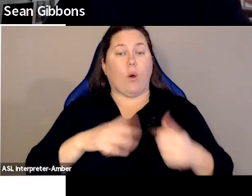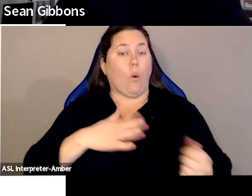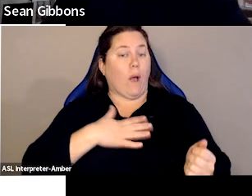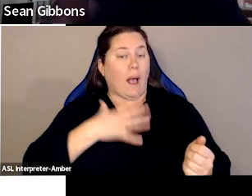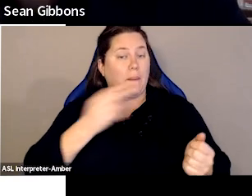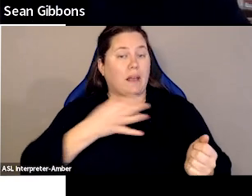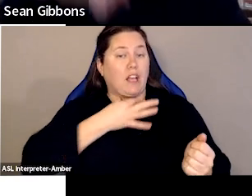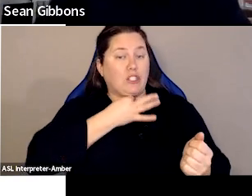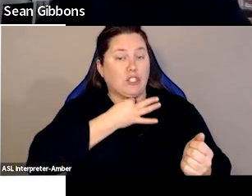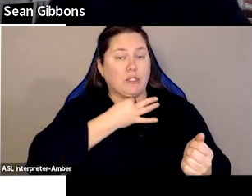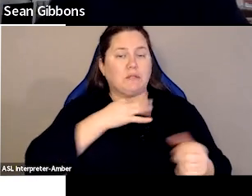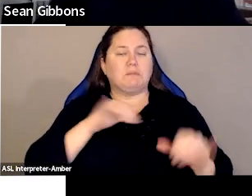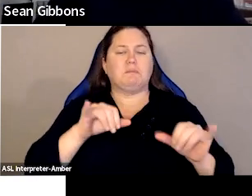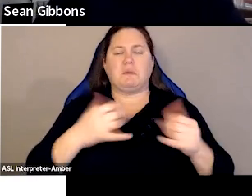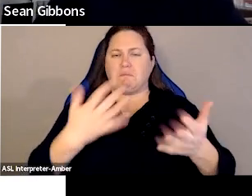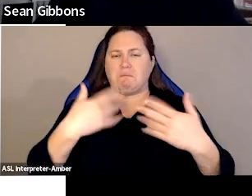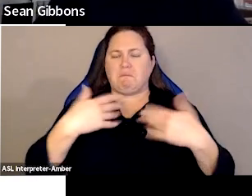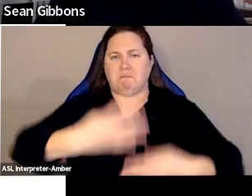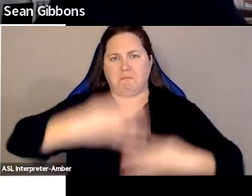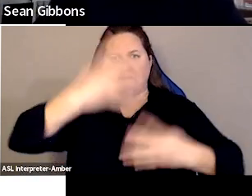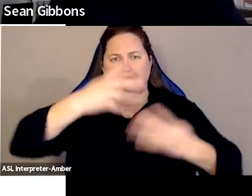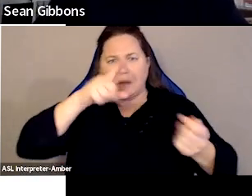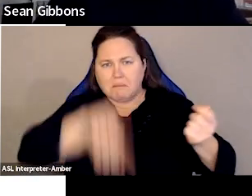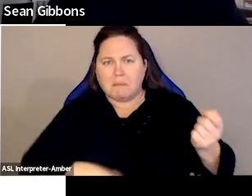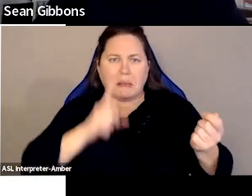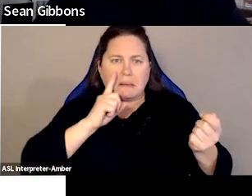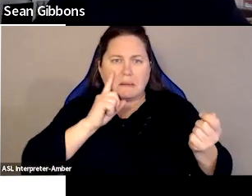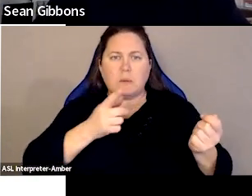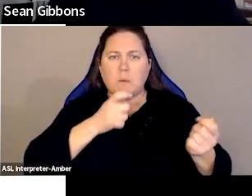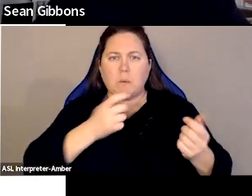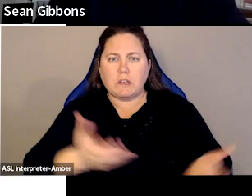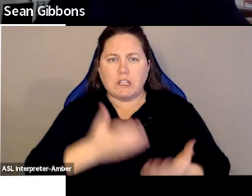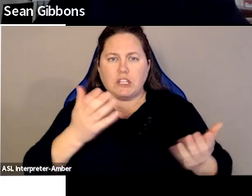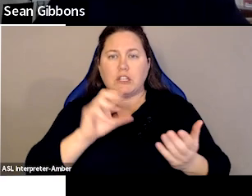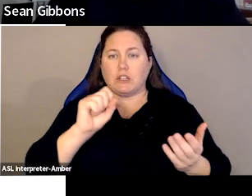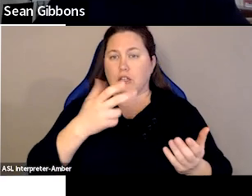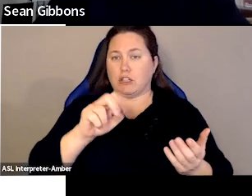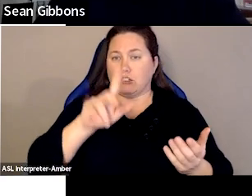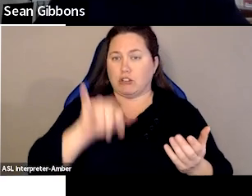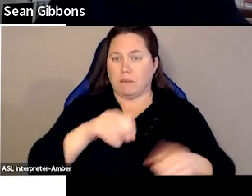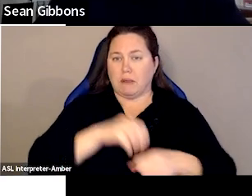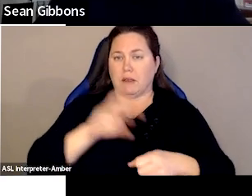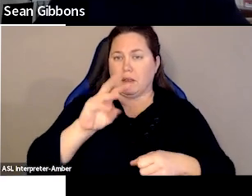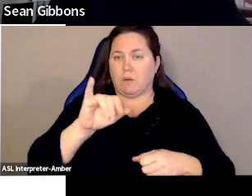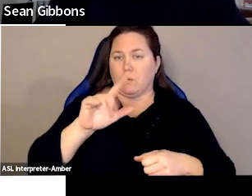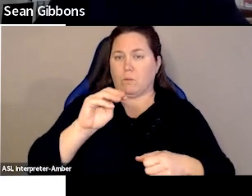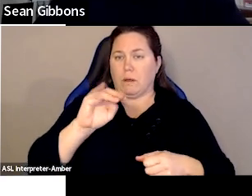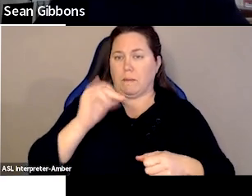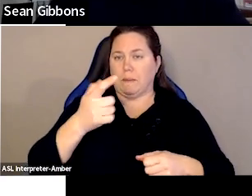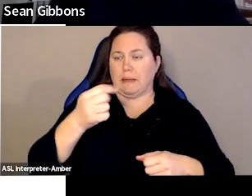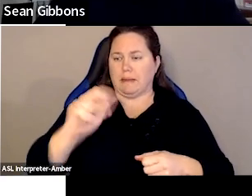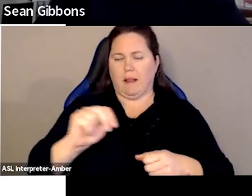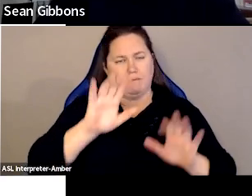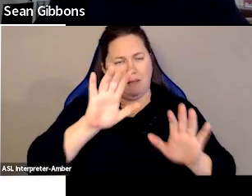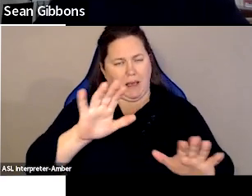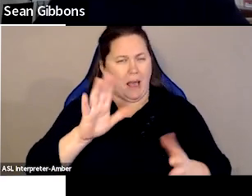Kenneth, how are you? All right, everybody, go ahead and toss them in. Let's see who's with us. Shelby in Wilmington, doing great. Happy to hear that, Shelby. Who else might